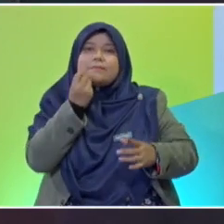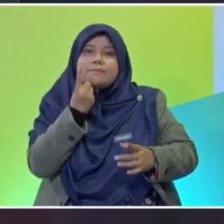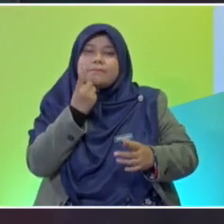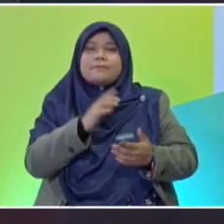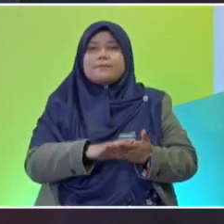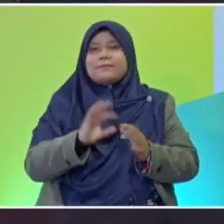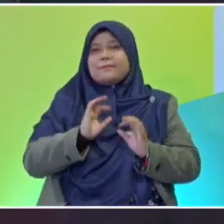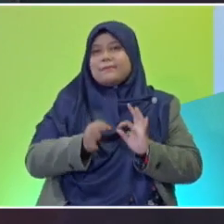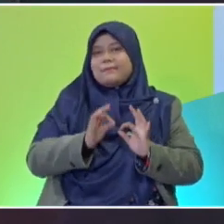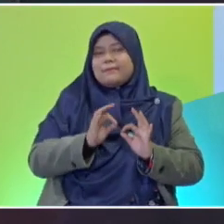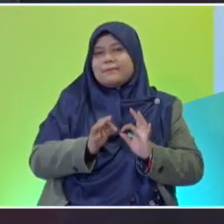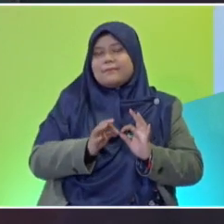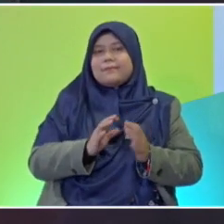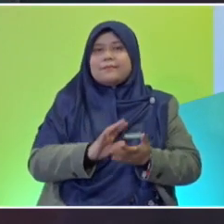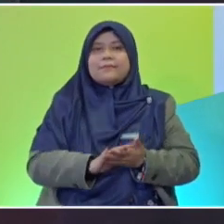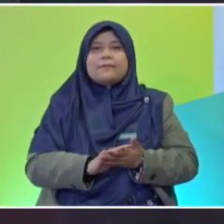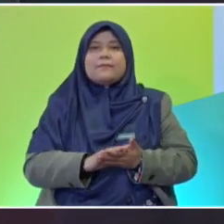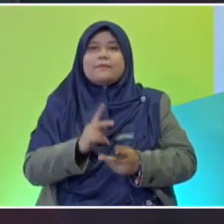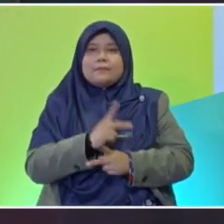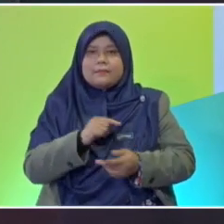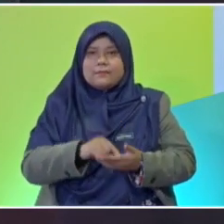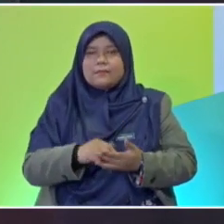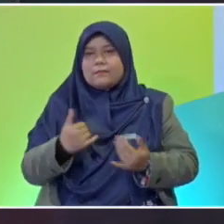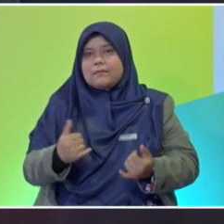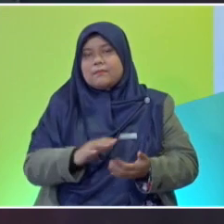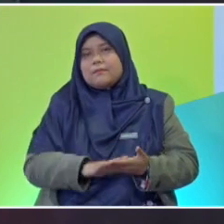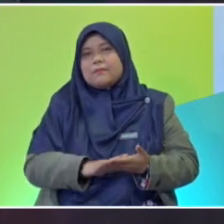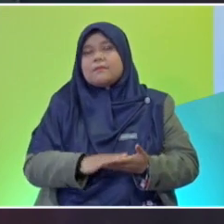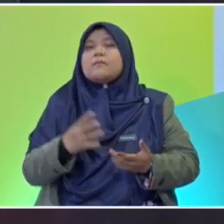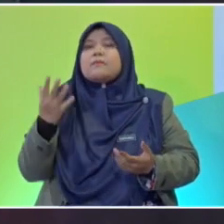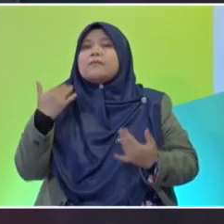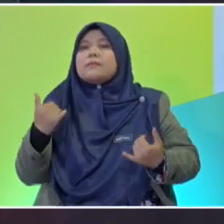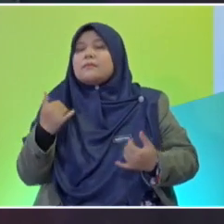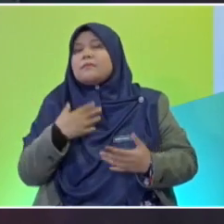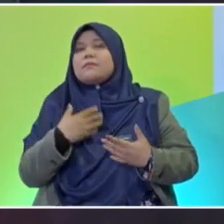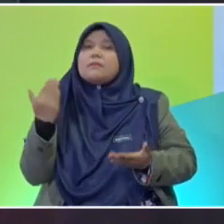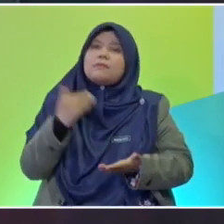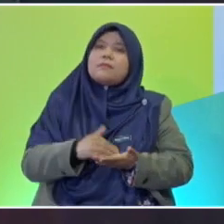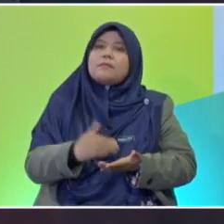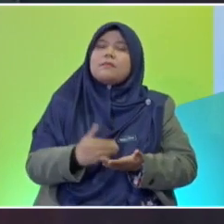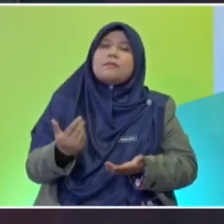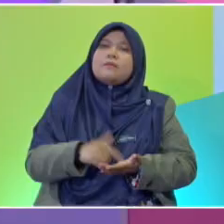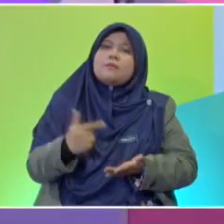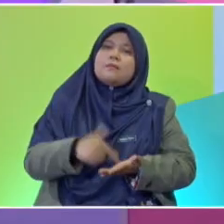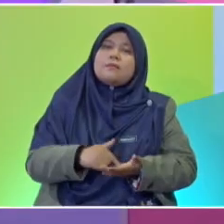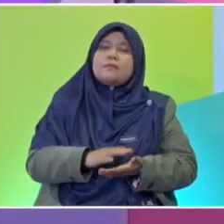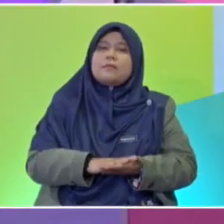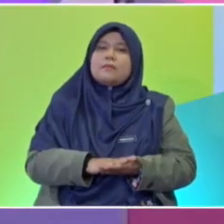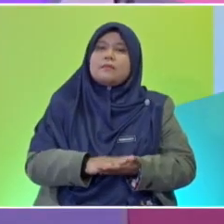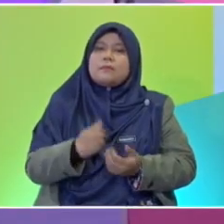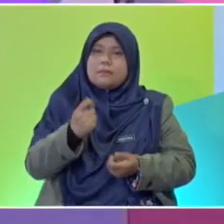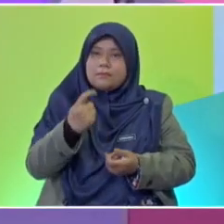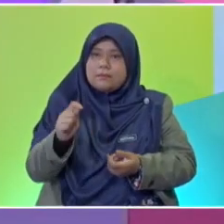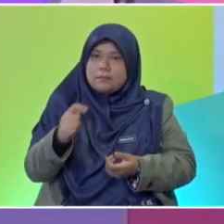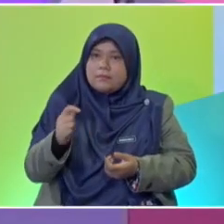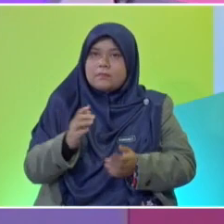our sign language interpreter for this episode. And before I forget, teacher, how can we get extra materials for today's fun lesson? Besides the textbook, this